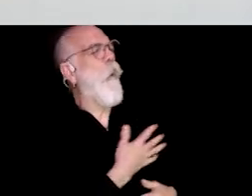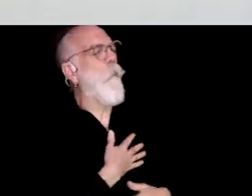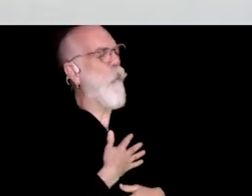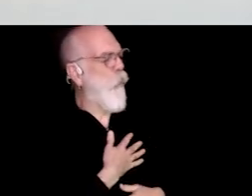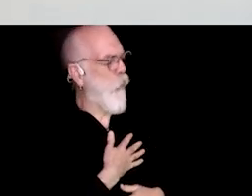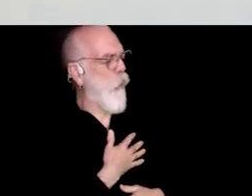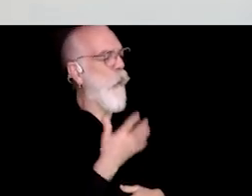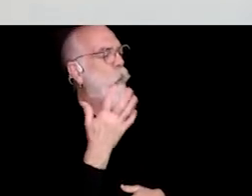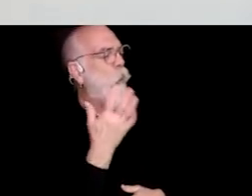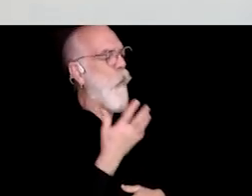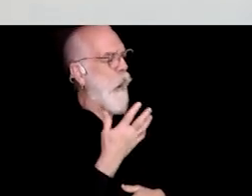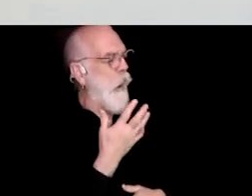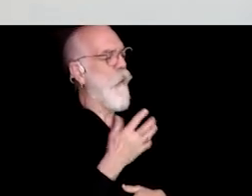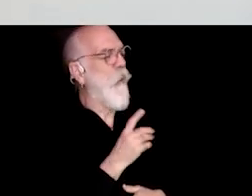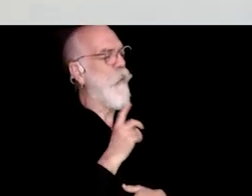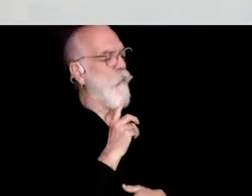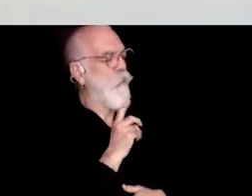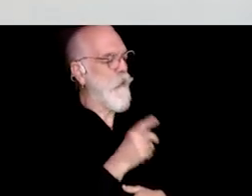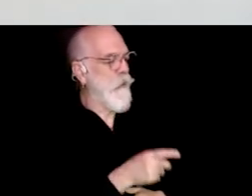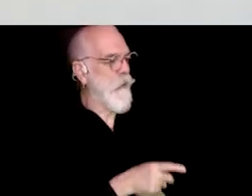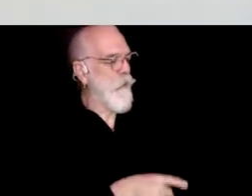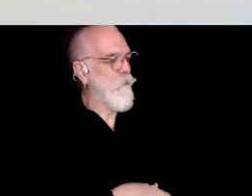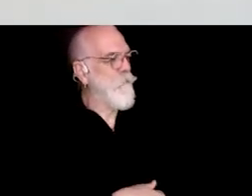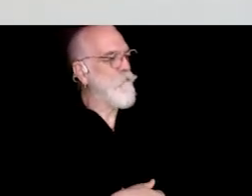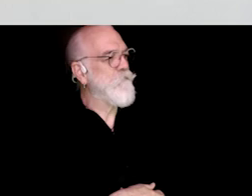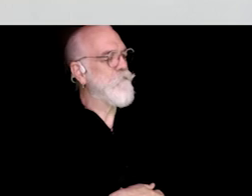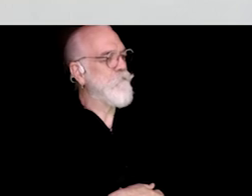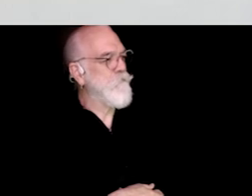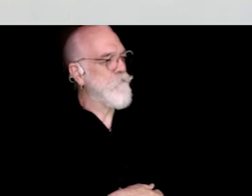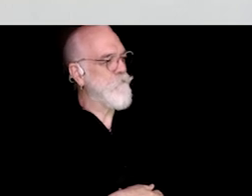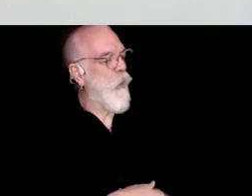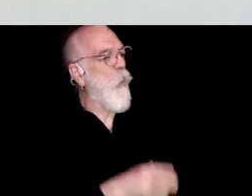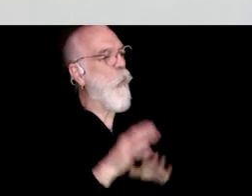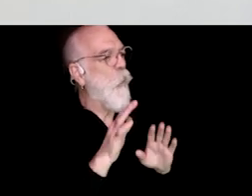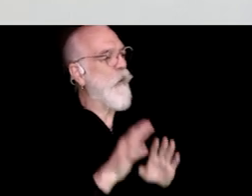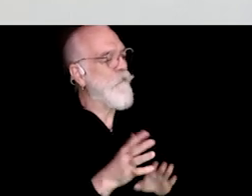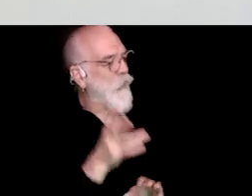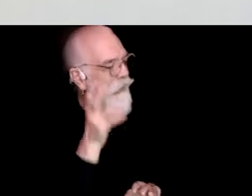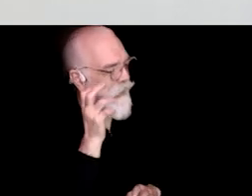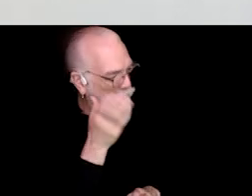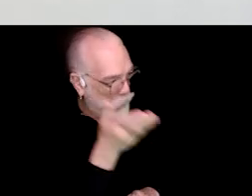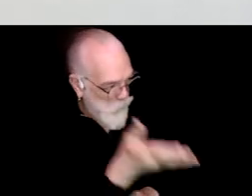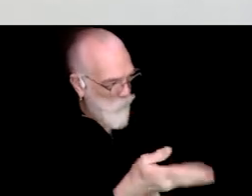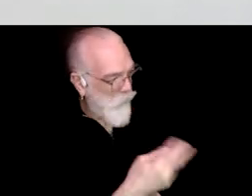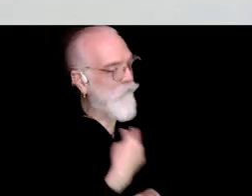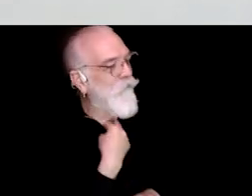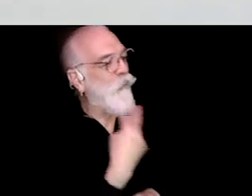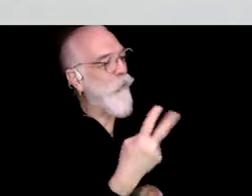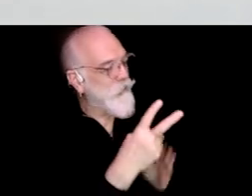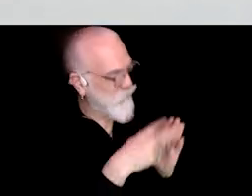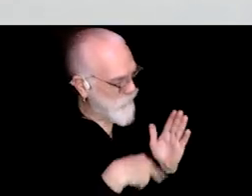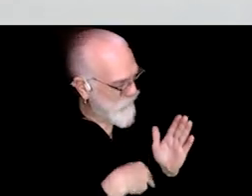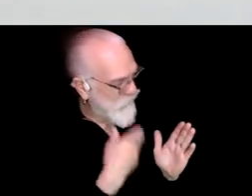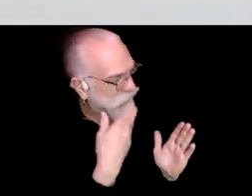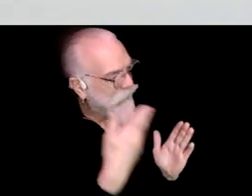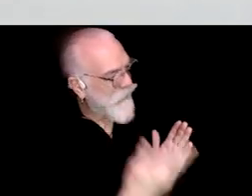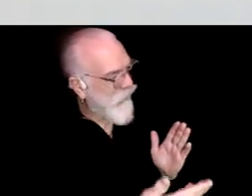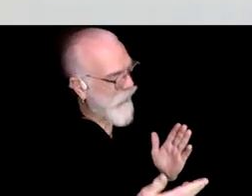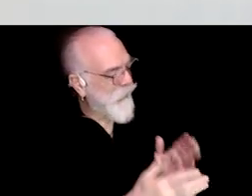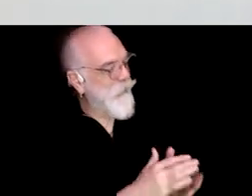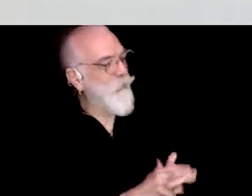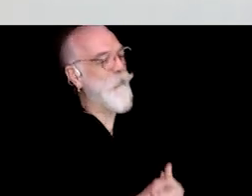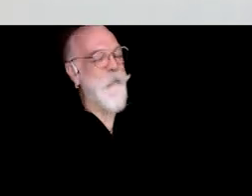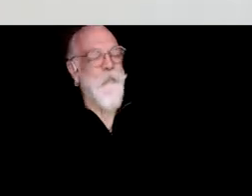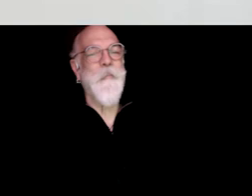poem. Wow. It's really it's wonderful to hear you read it. So thank you so